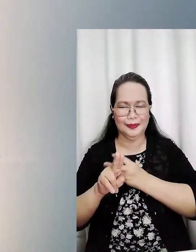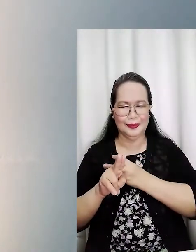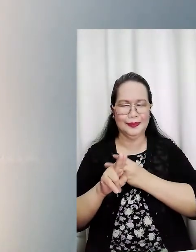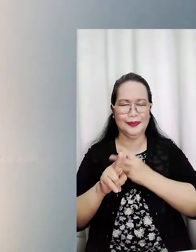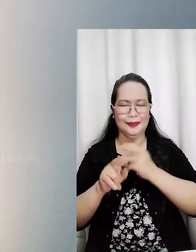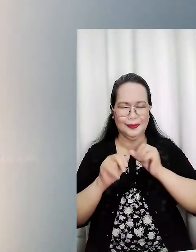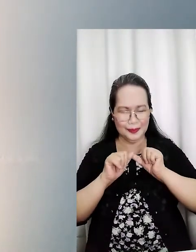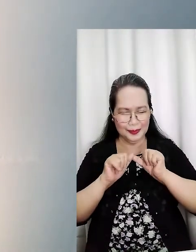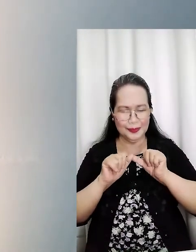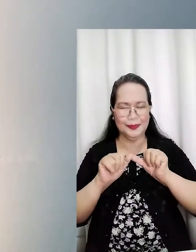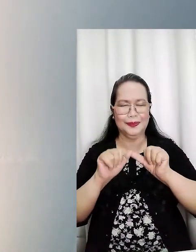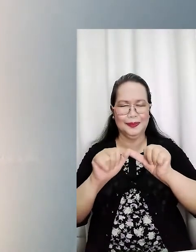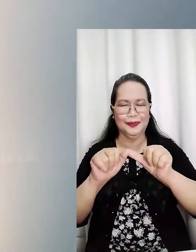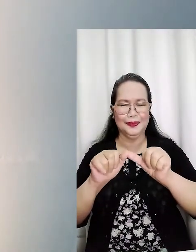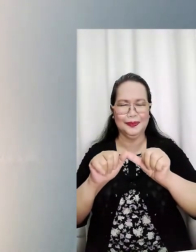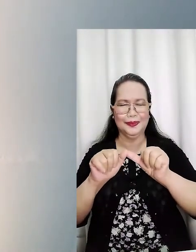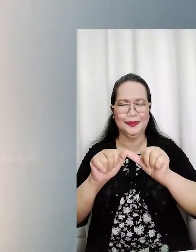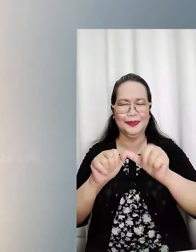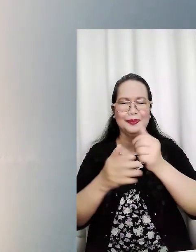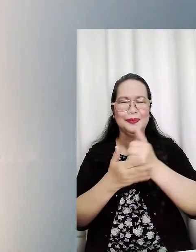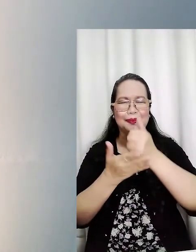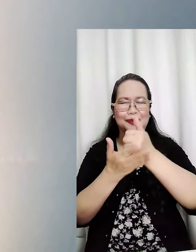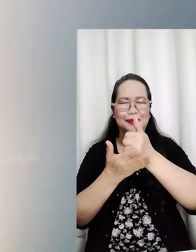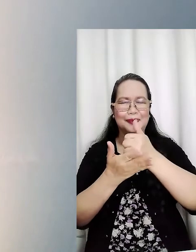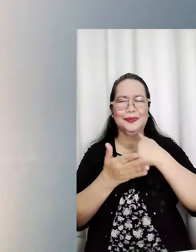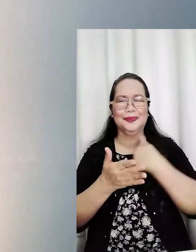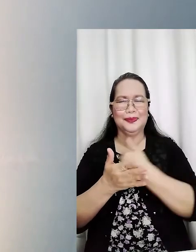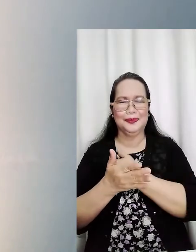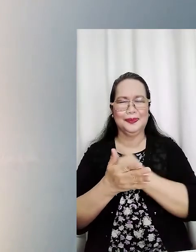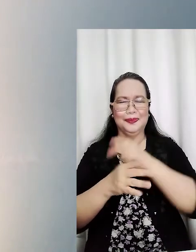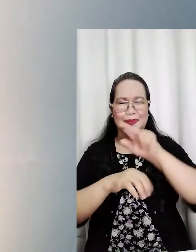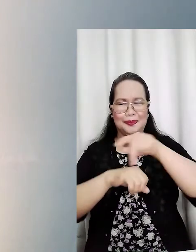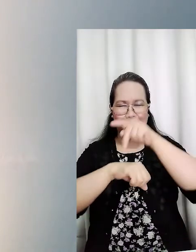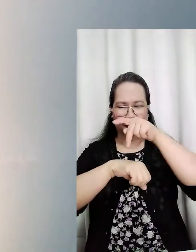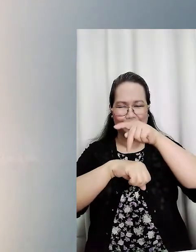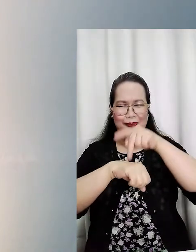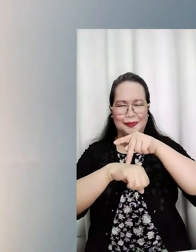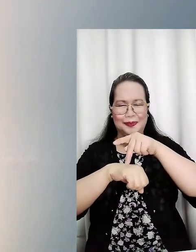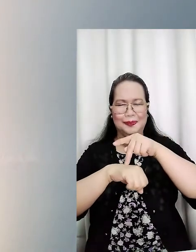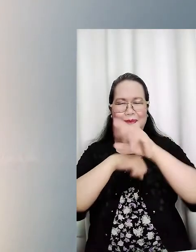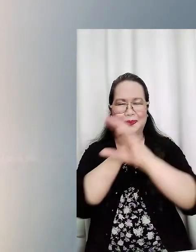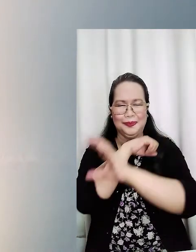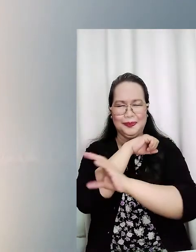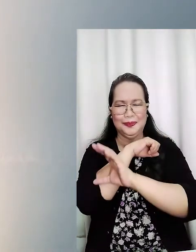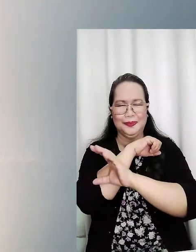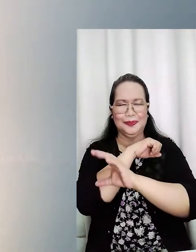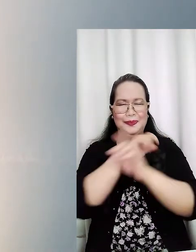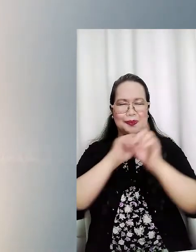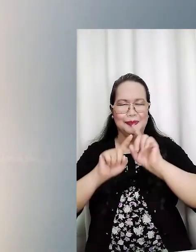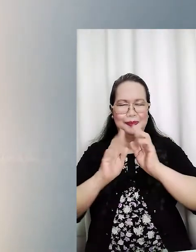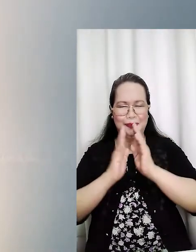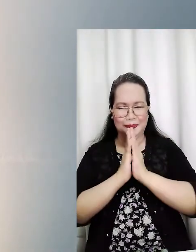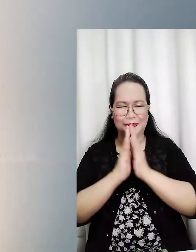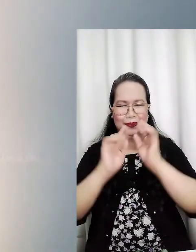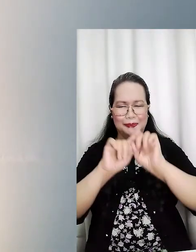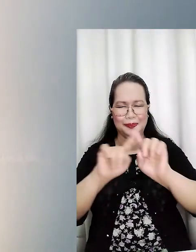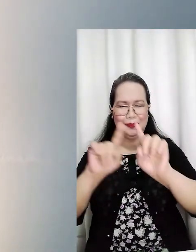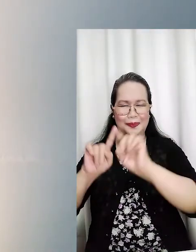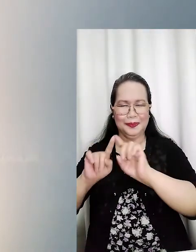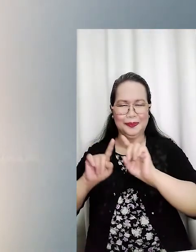just pray, continue, Lord, na ito yung makatulong sa aming pong bansa. We pray, Lord, sa iba't ibang